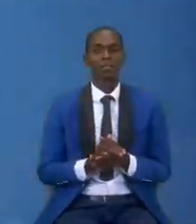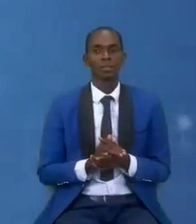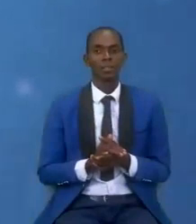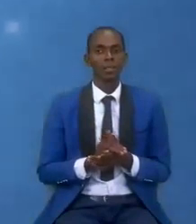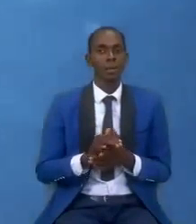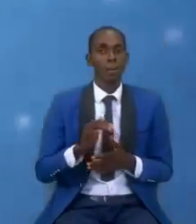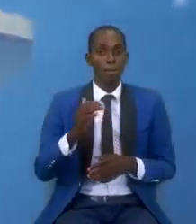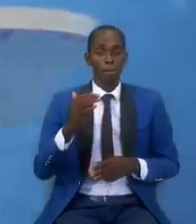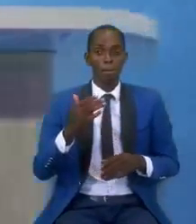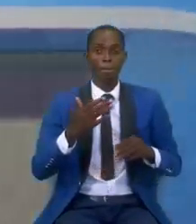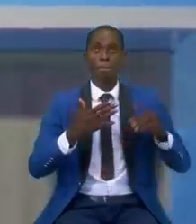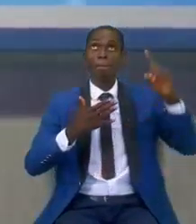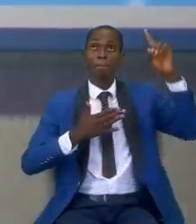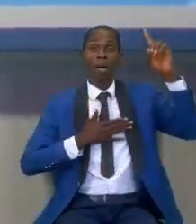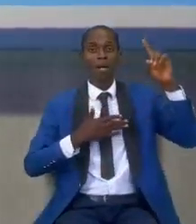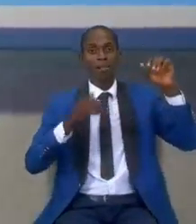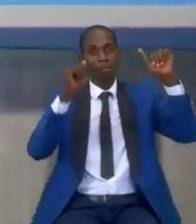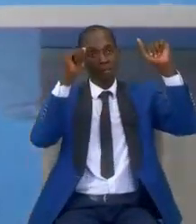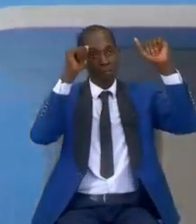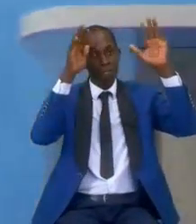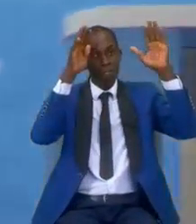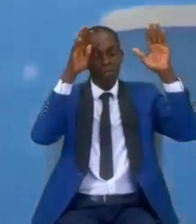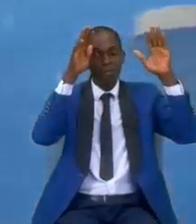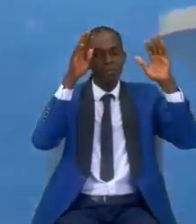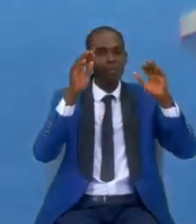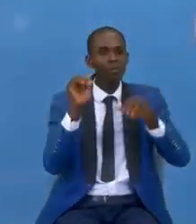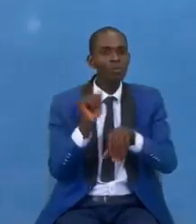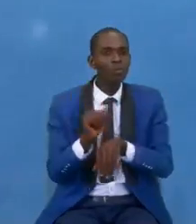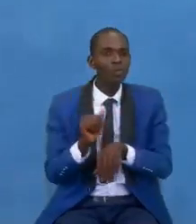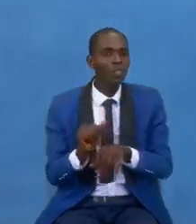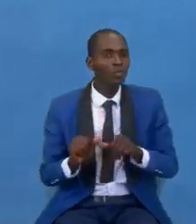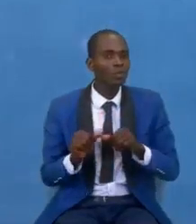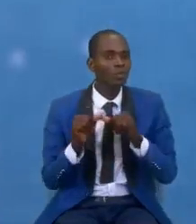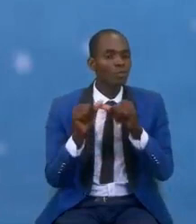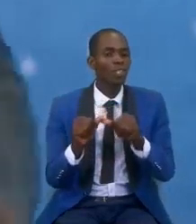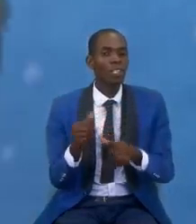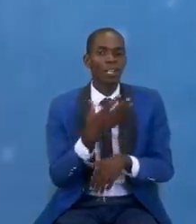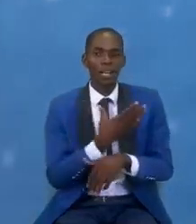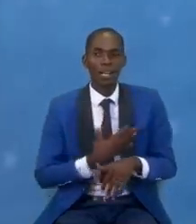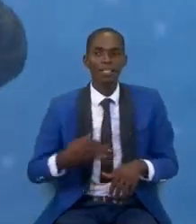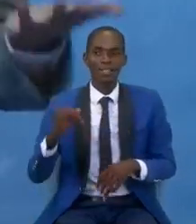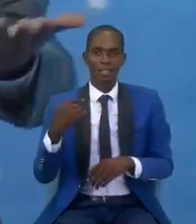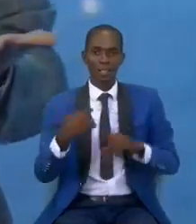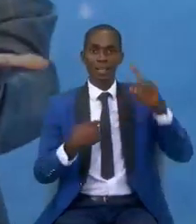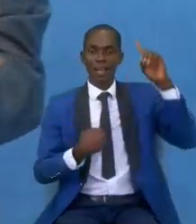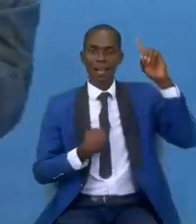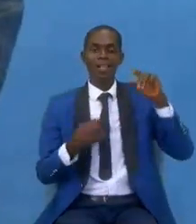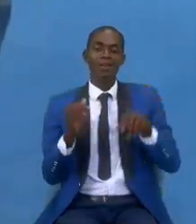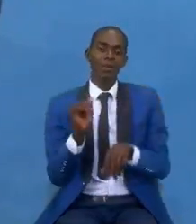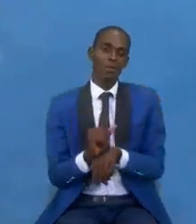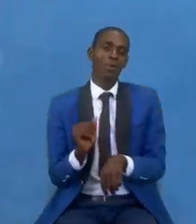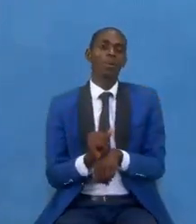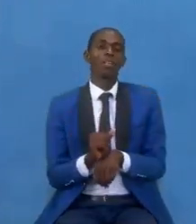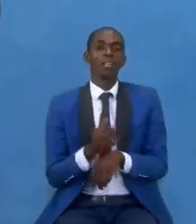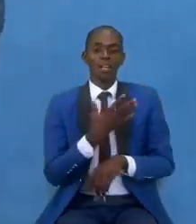and I walk, and I walk, and I walk. And Christ said, he